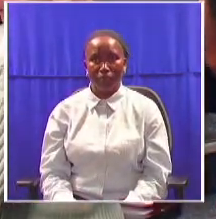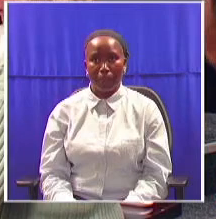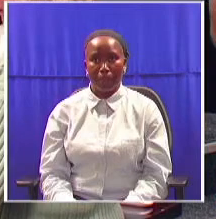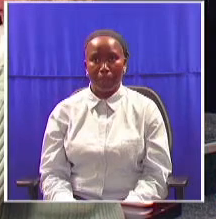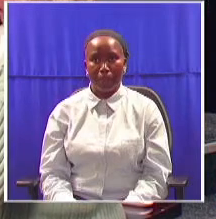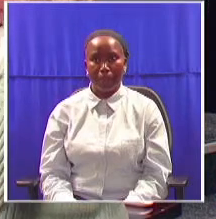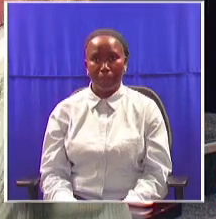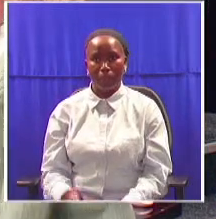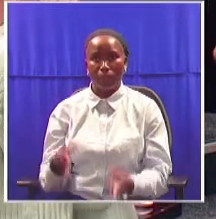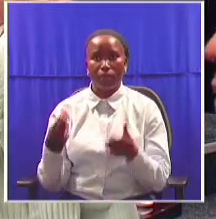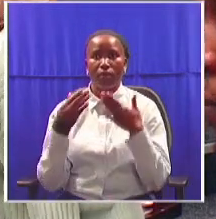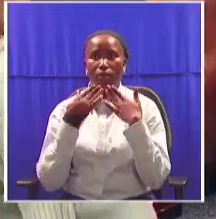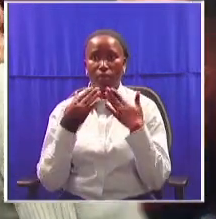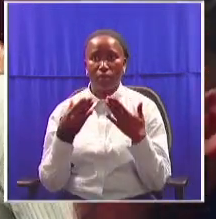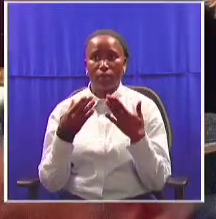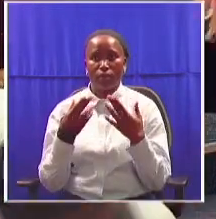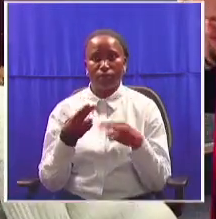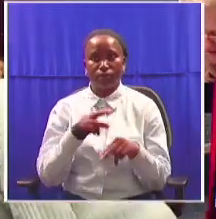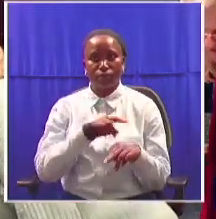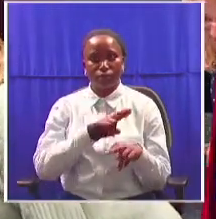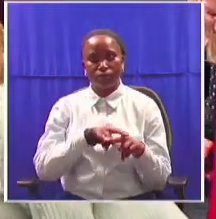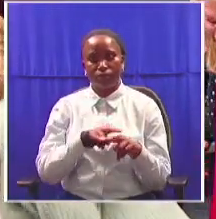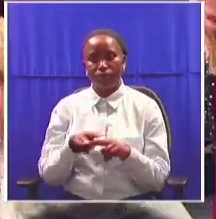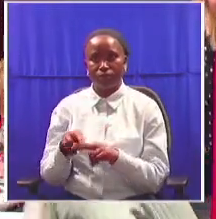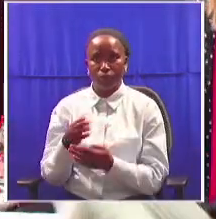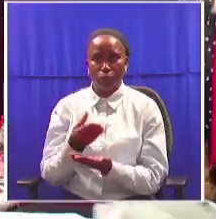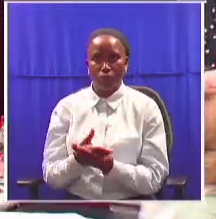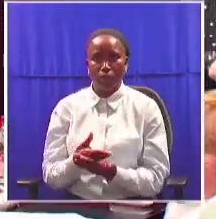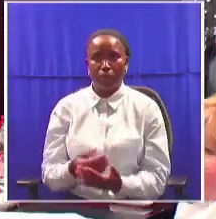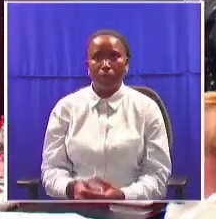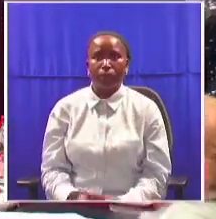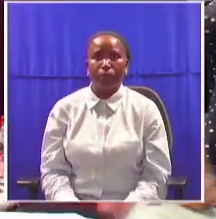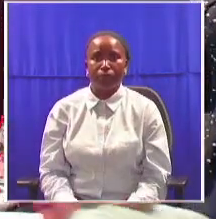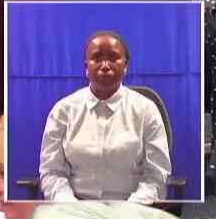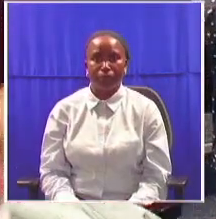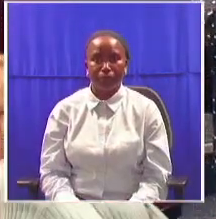Thank you very much, honorable members. You may be seated.